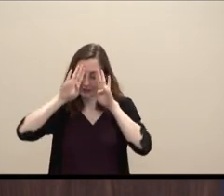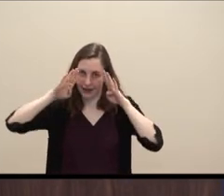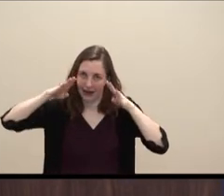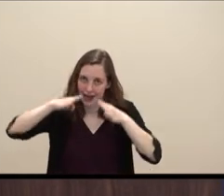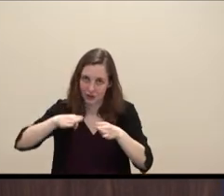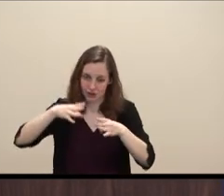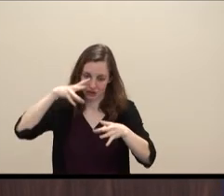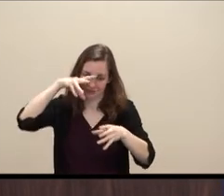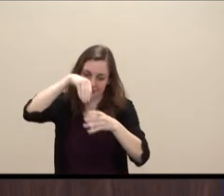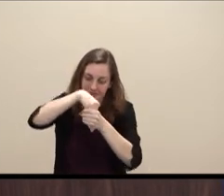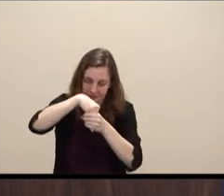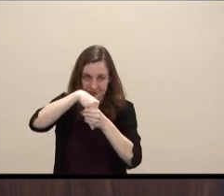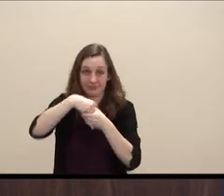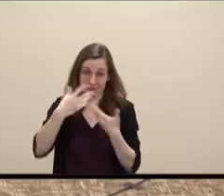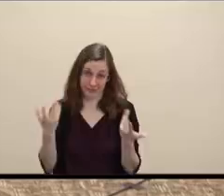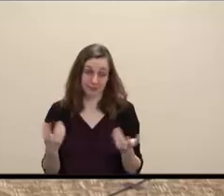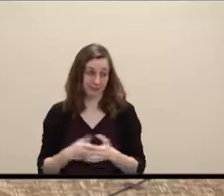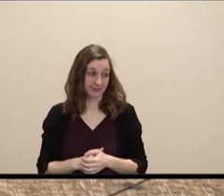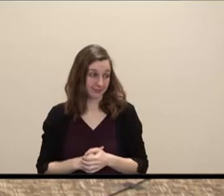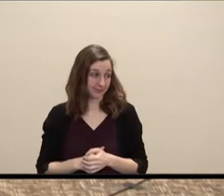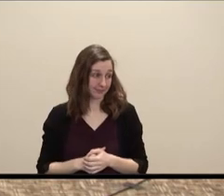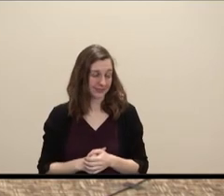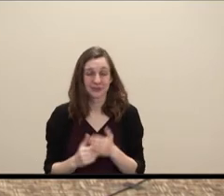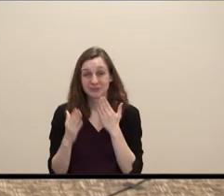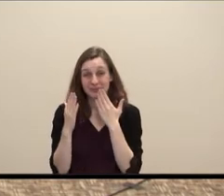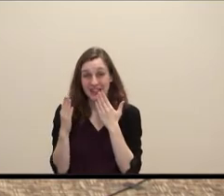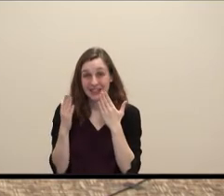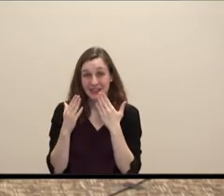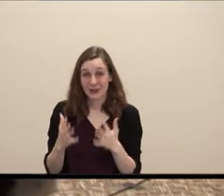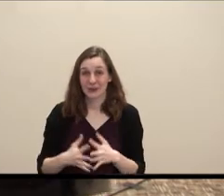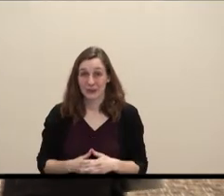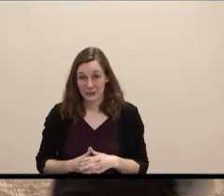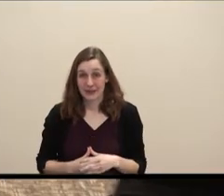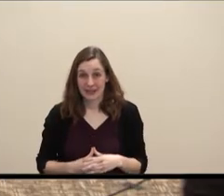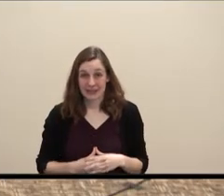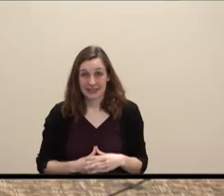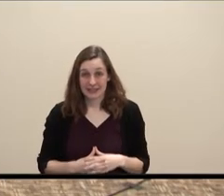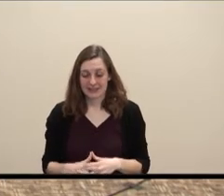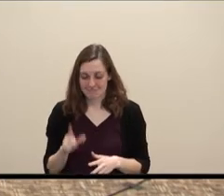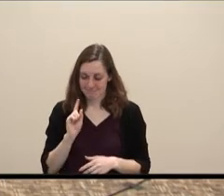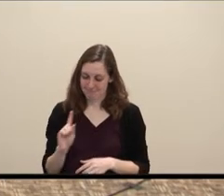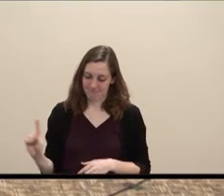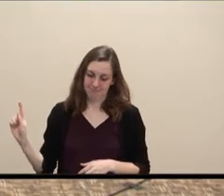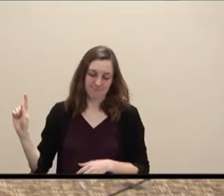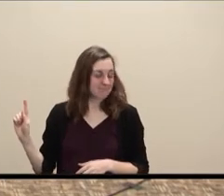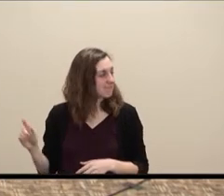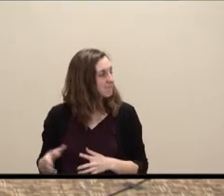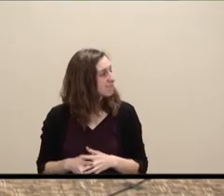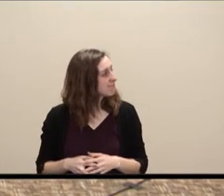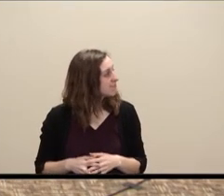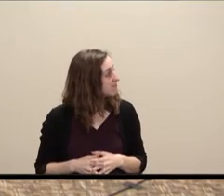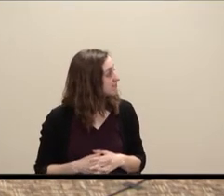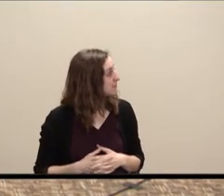yeah. Okay. Well, thank you. Thank you.